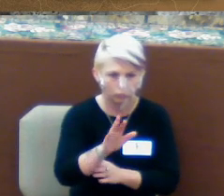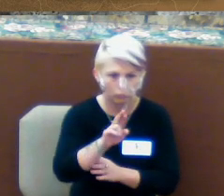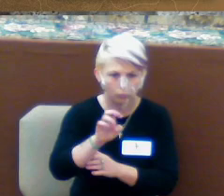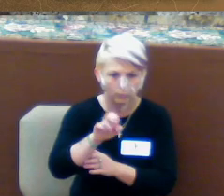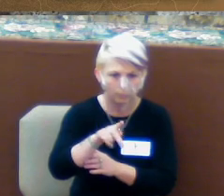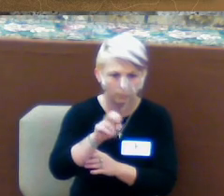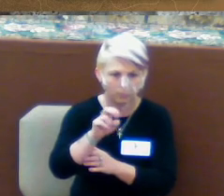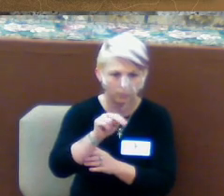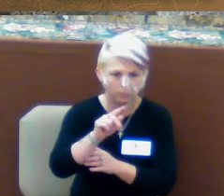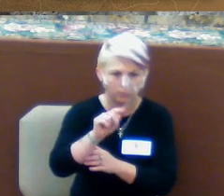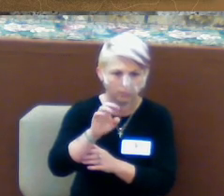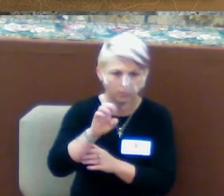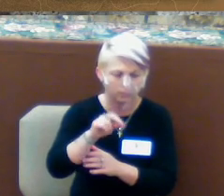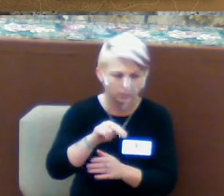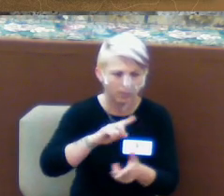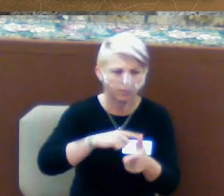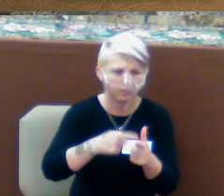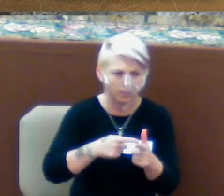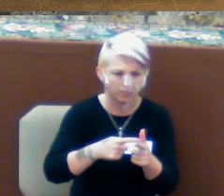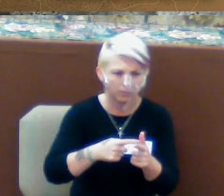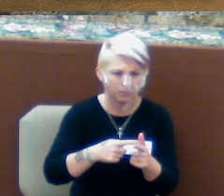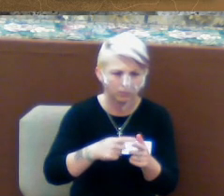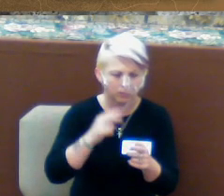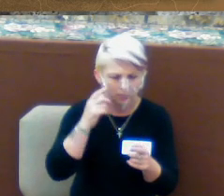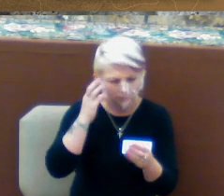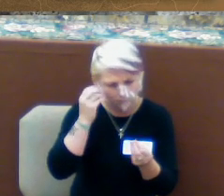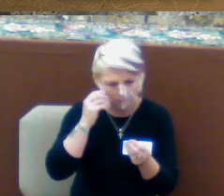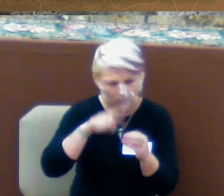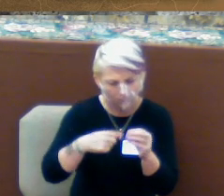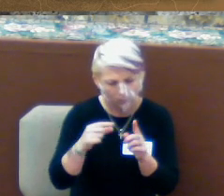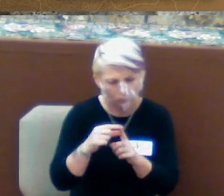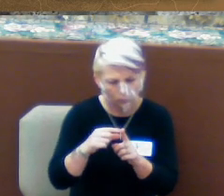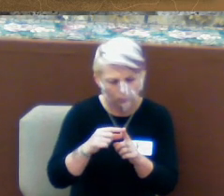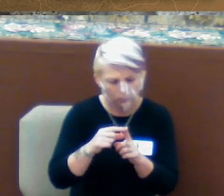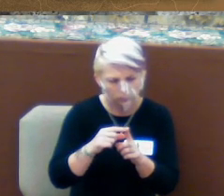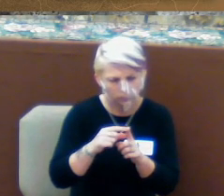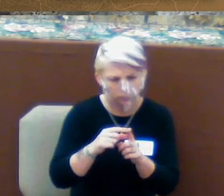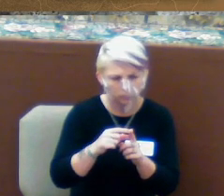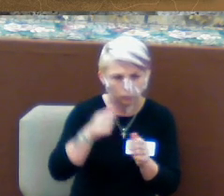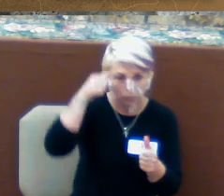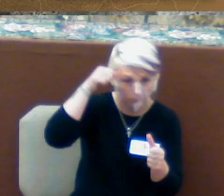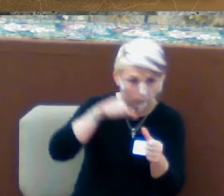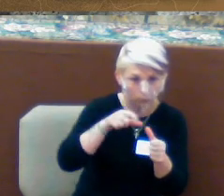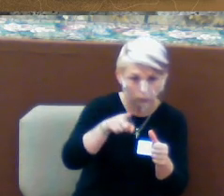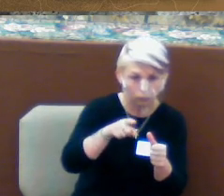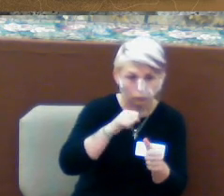words. Remember that you are dust, and to dust you shall return.